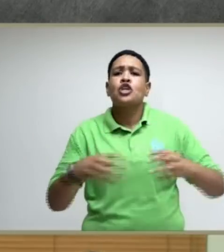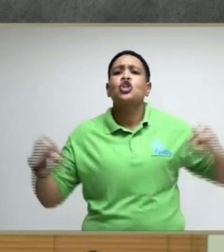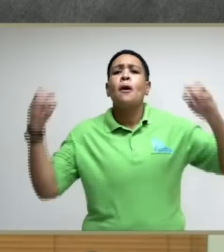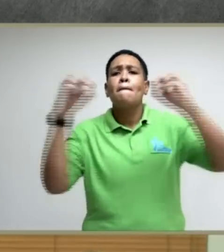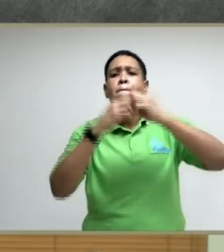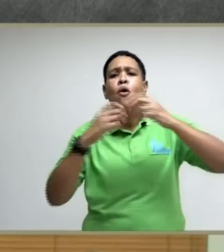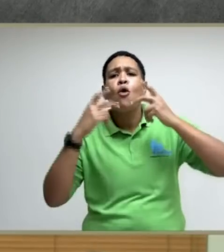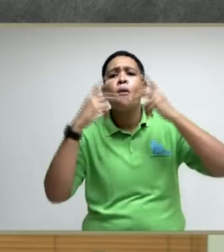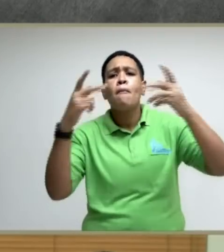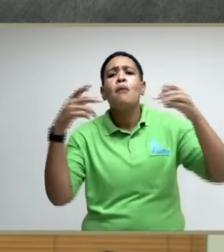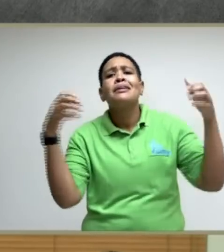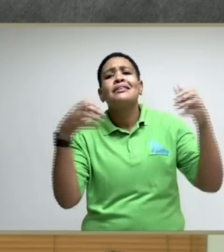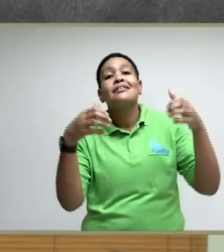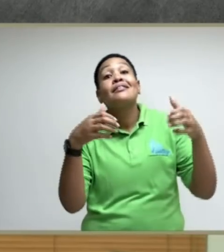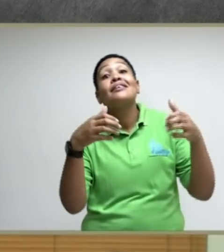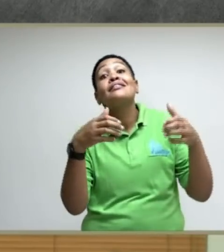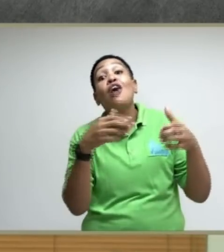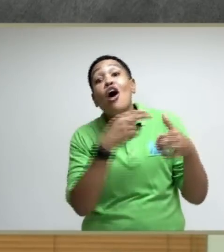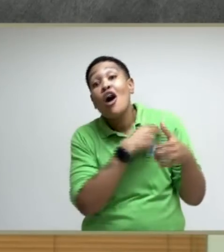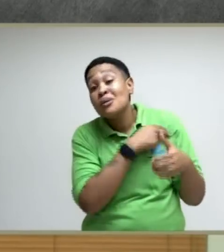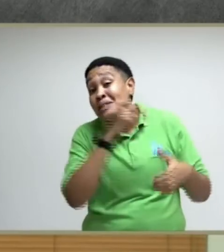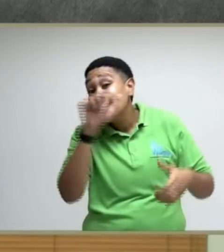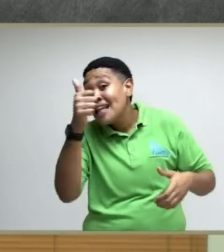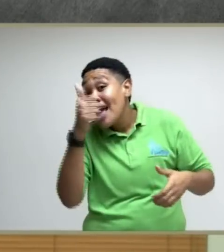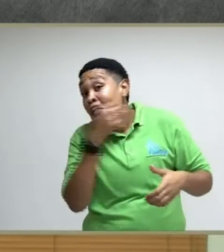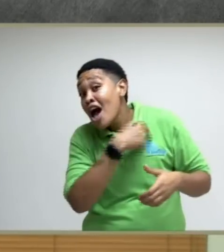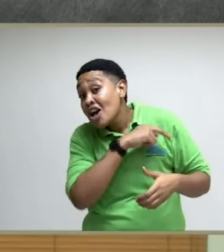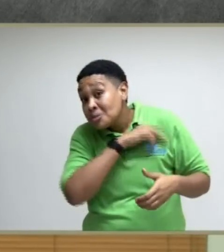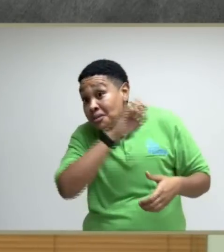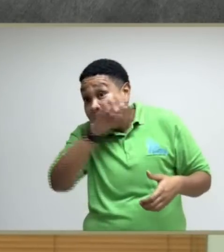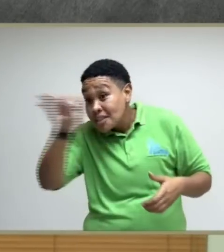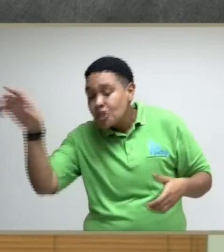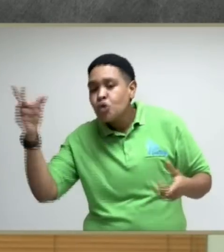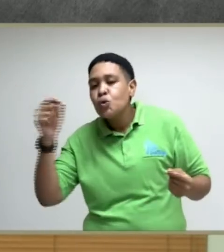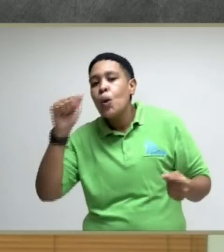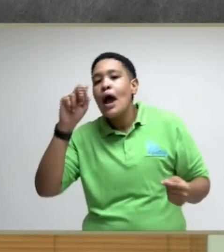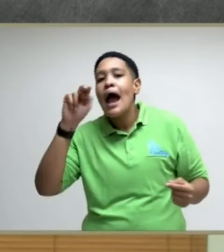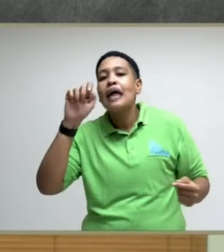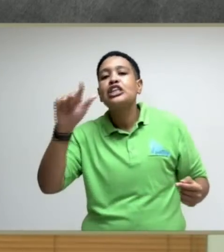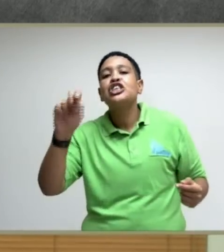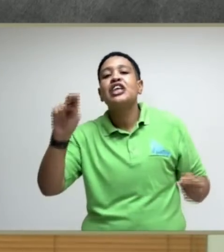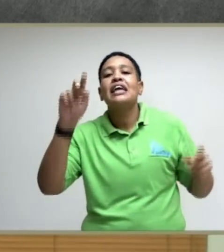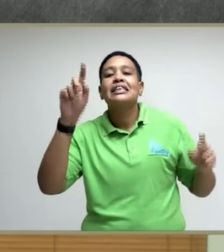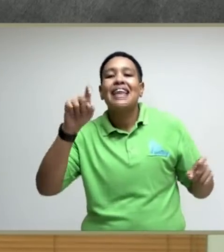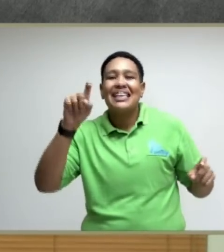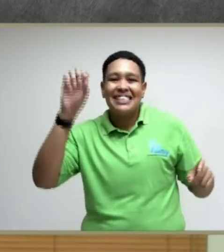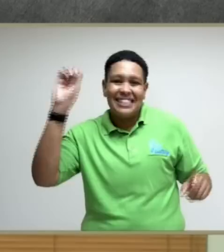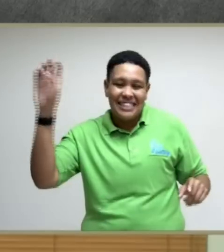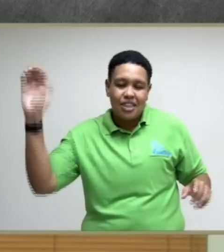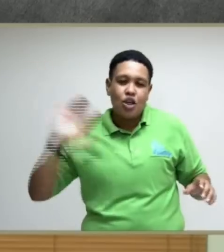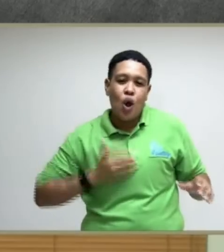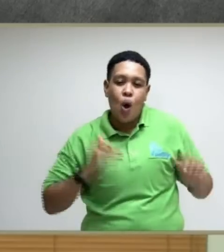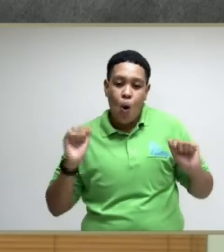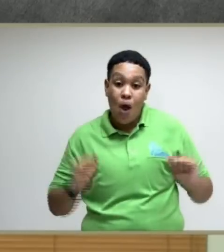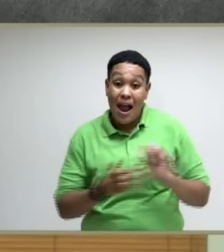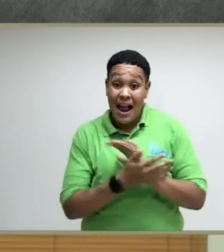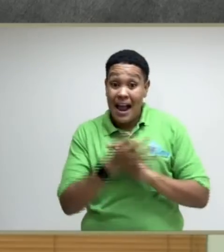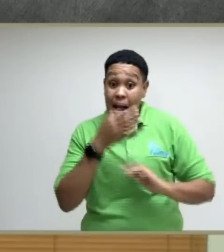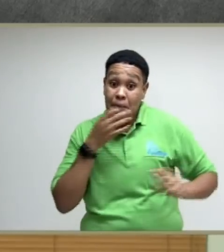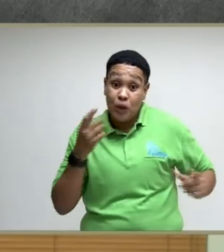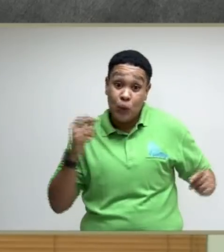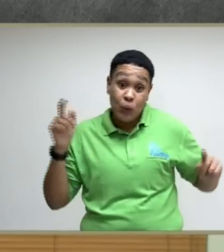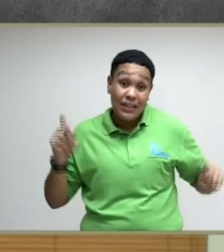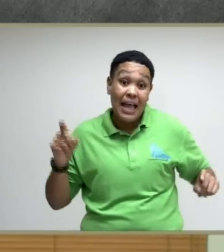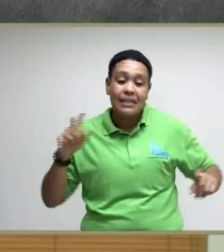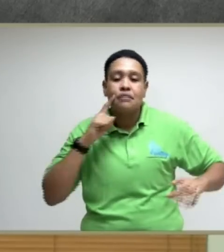public sector hospitals, 10 additional hospitals, to do antigen testing, and so our capacity to do testing